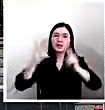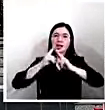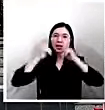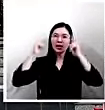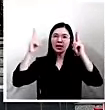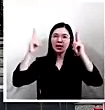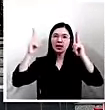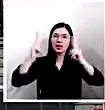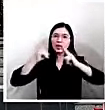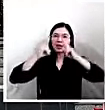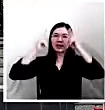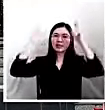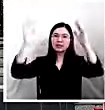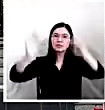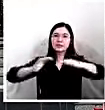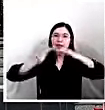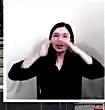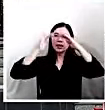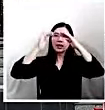Hosanna in the